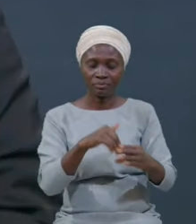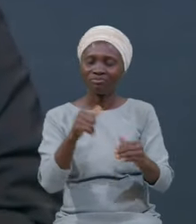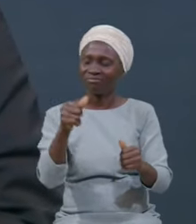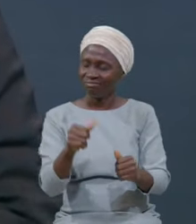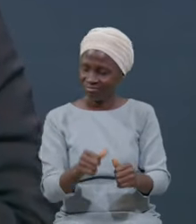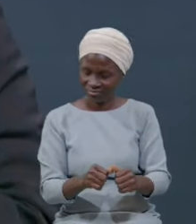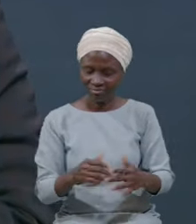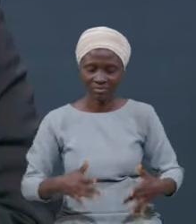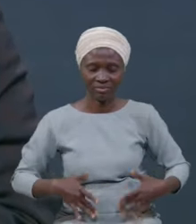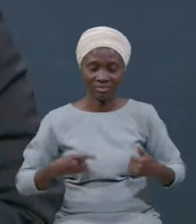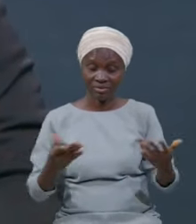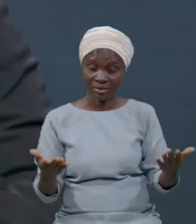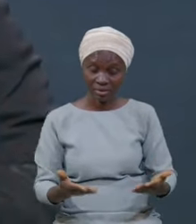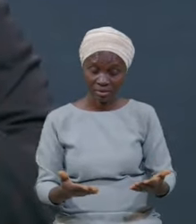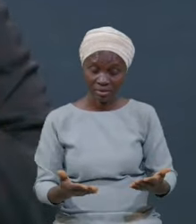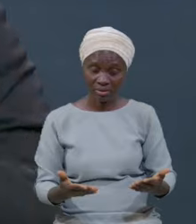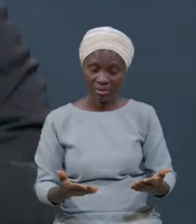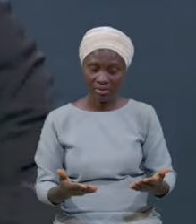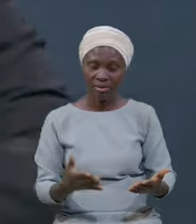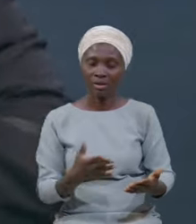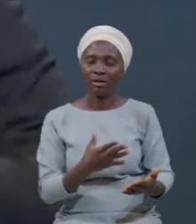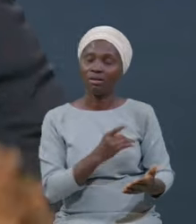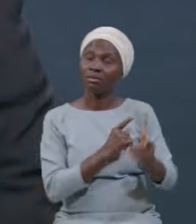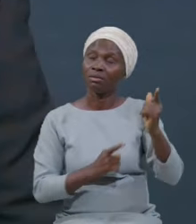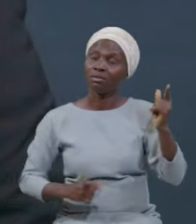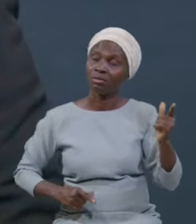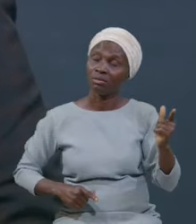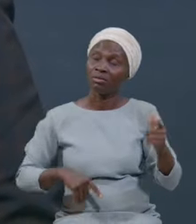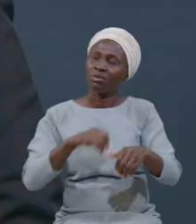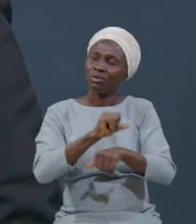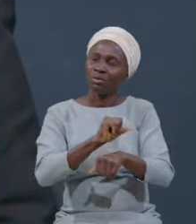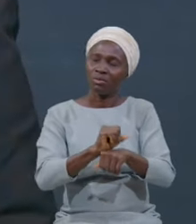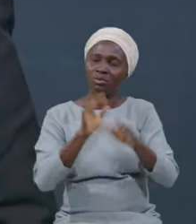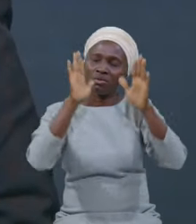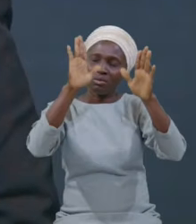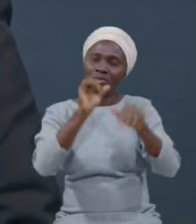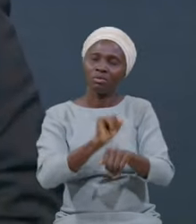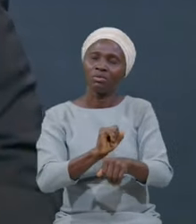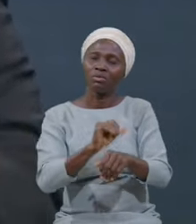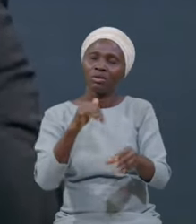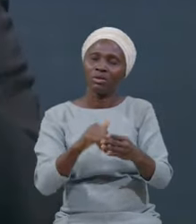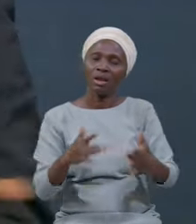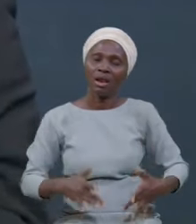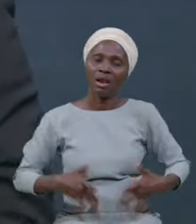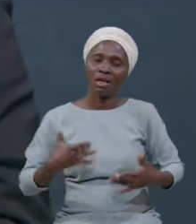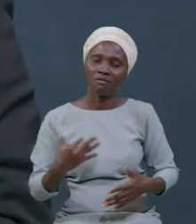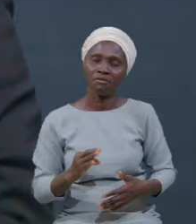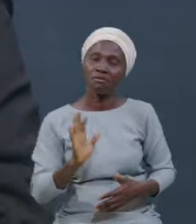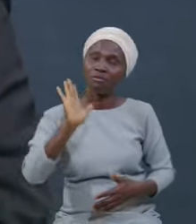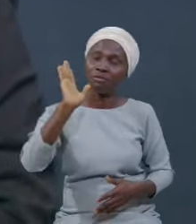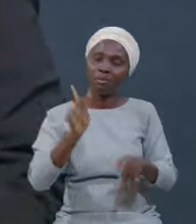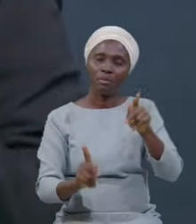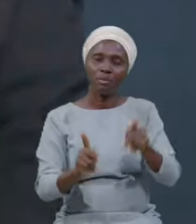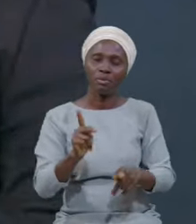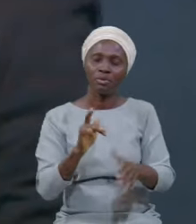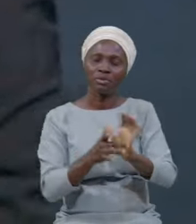Alpha location, Lord, work miracles in the lives of your people. All over the world,